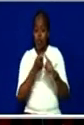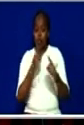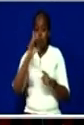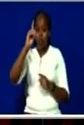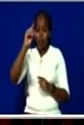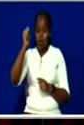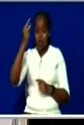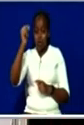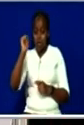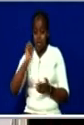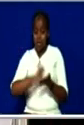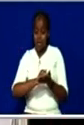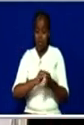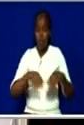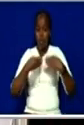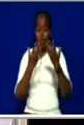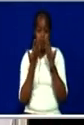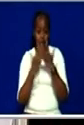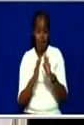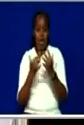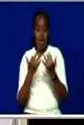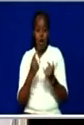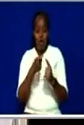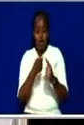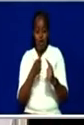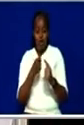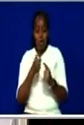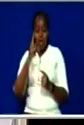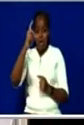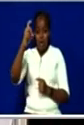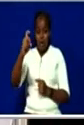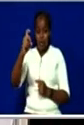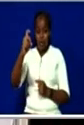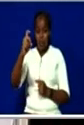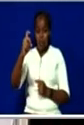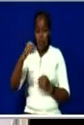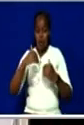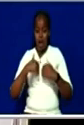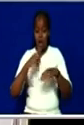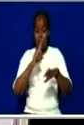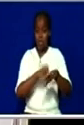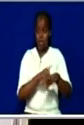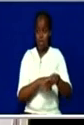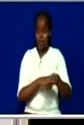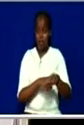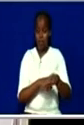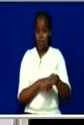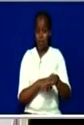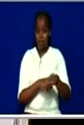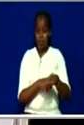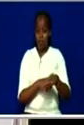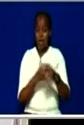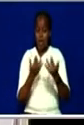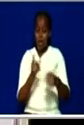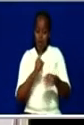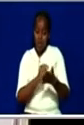been given. So on the x-axis you have time in hours. Now, dear student, if you just write time, if